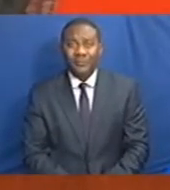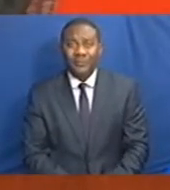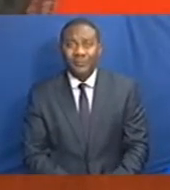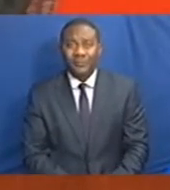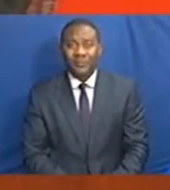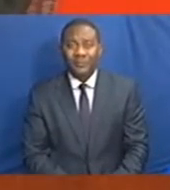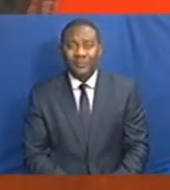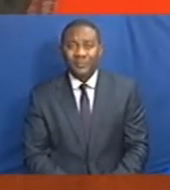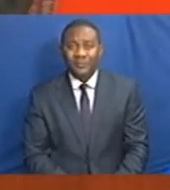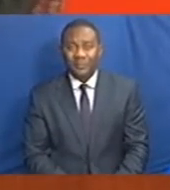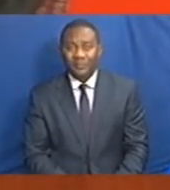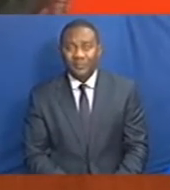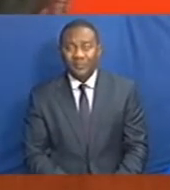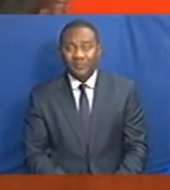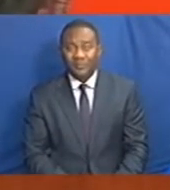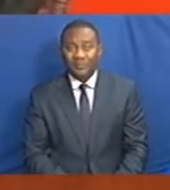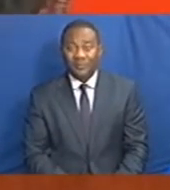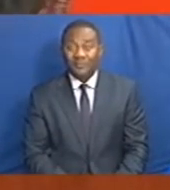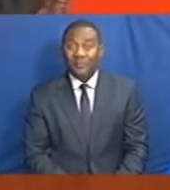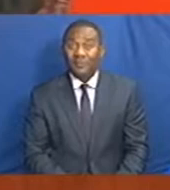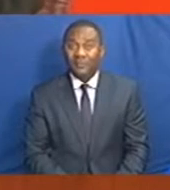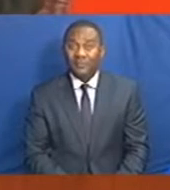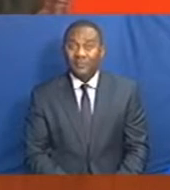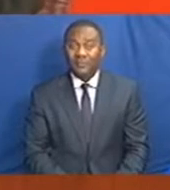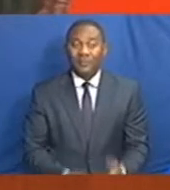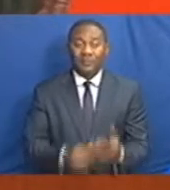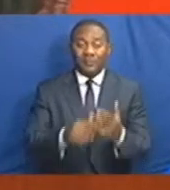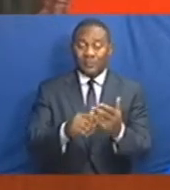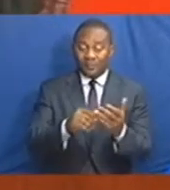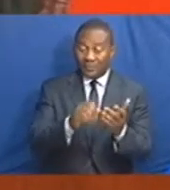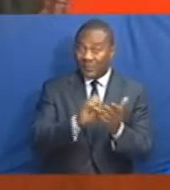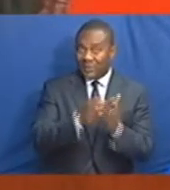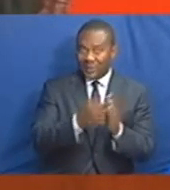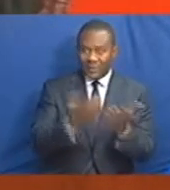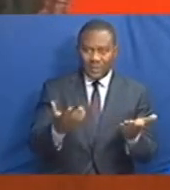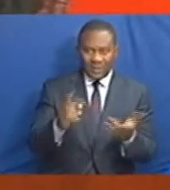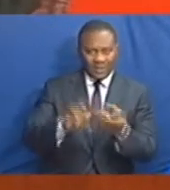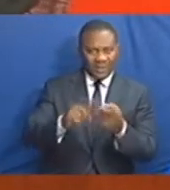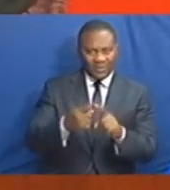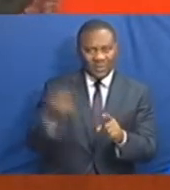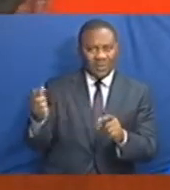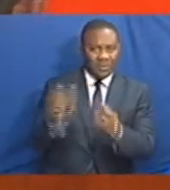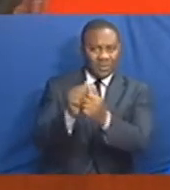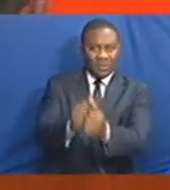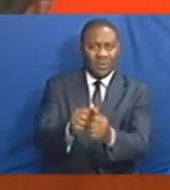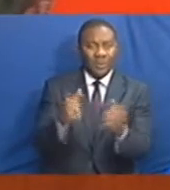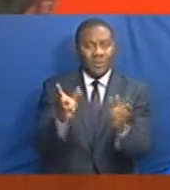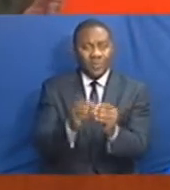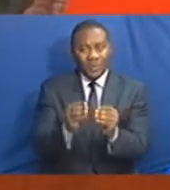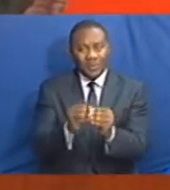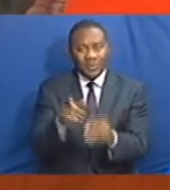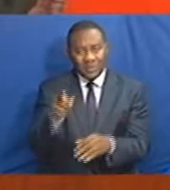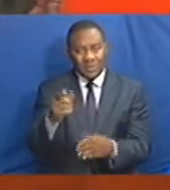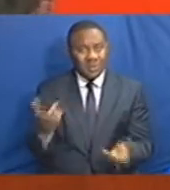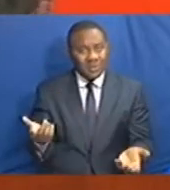Thank you, Mr. Speaker. The evidence is his colleagues from the other side who were there at the meeting. But that